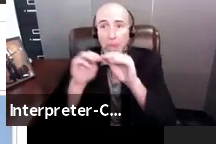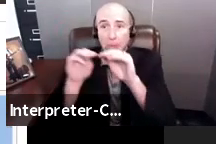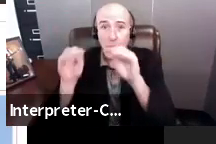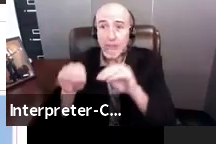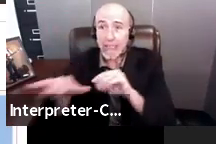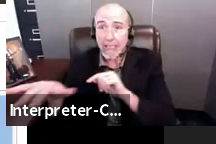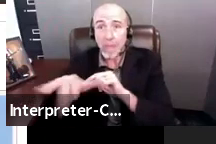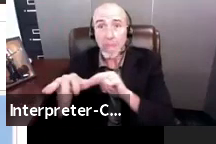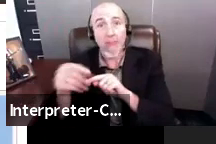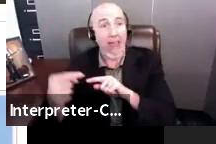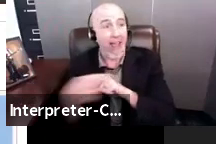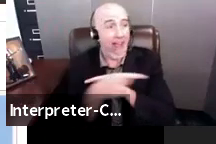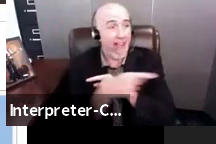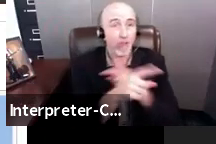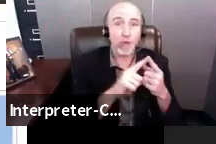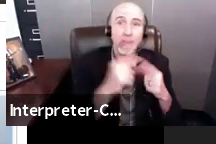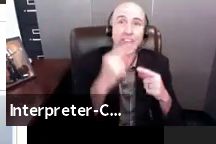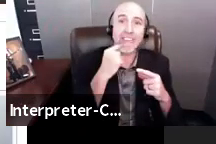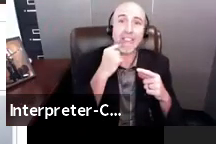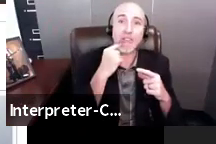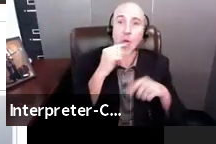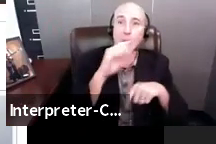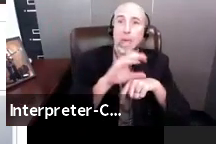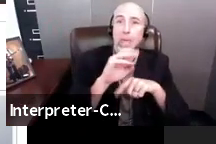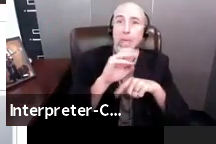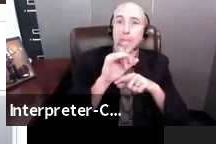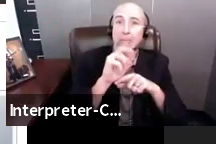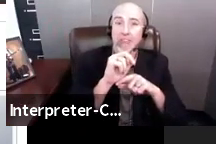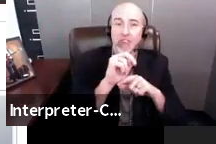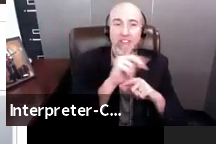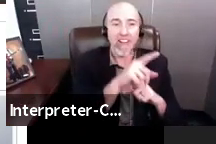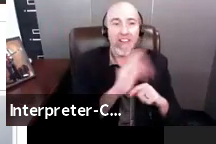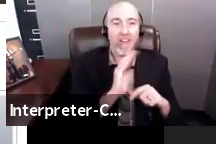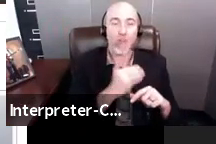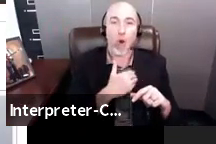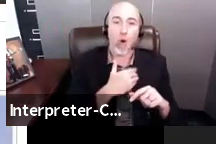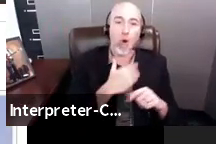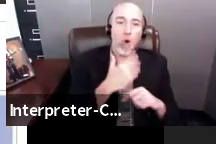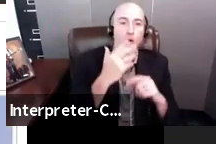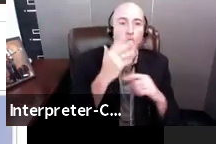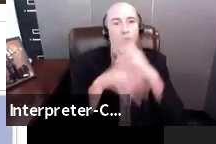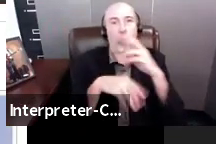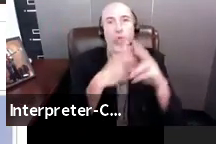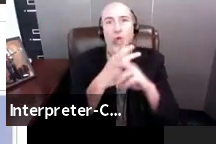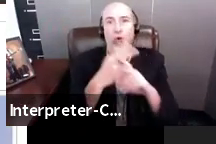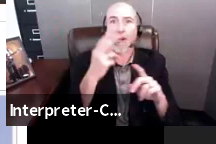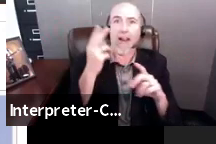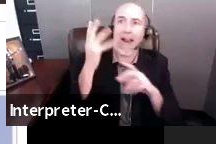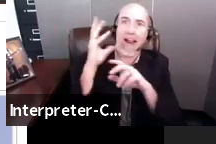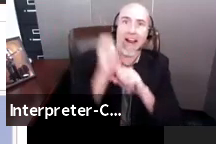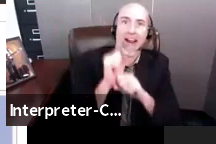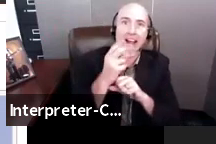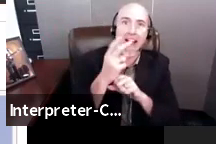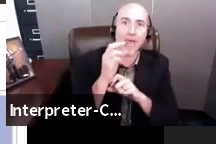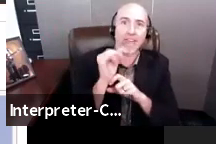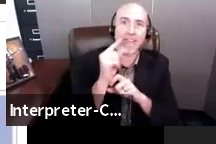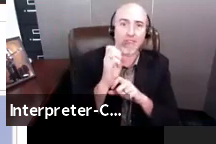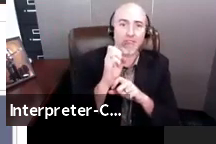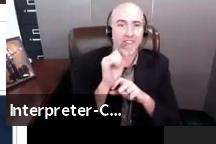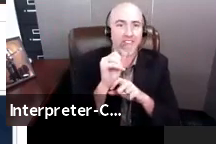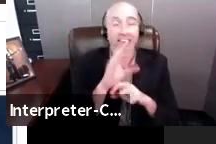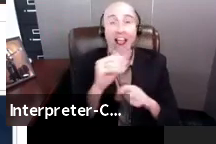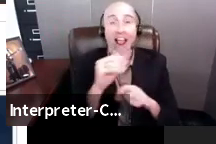and to the San Antonio Missions, which are our UNESCO World Heritage Site. San Antonio also is the proud home